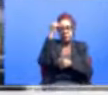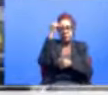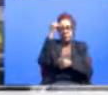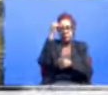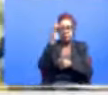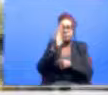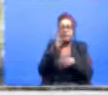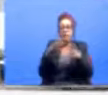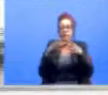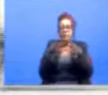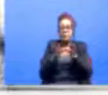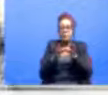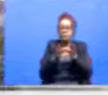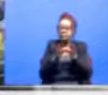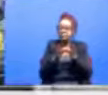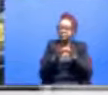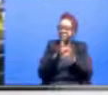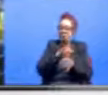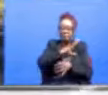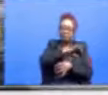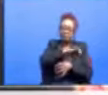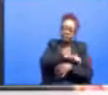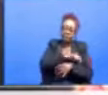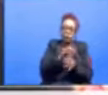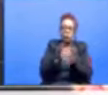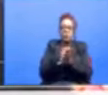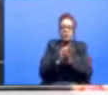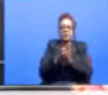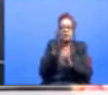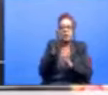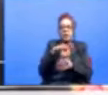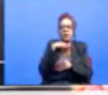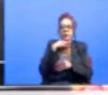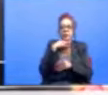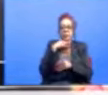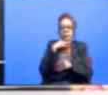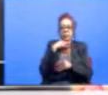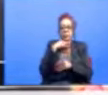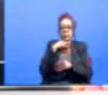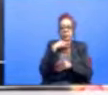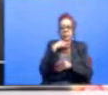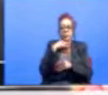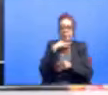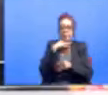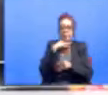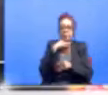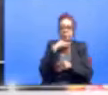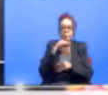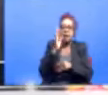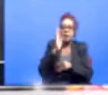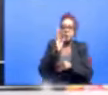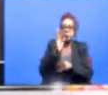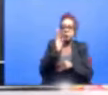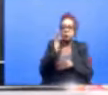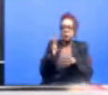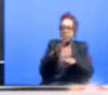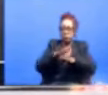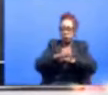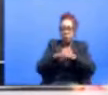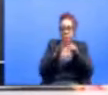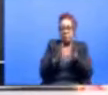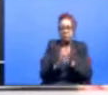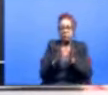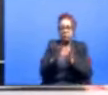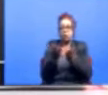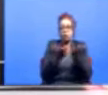Her family is still coming to terms with her sudden departure. Akawa mtu mzima na akawa mtu wa kutumikia Mungu watu